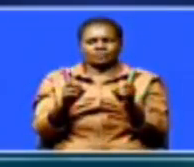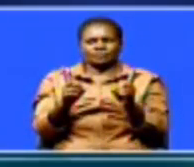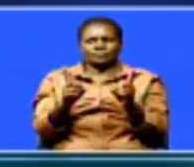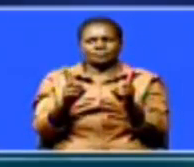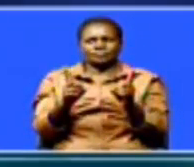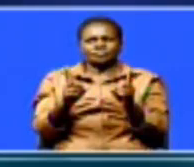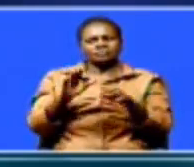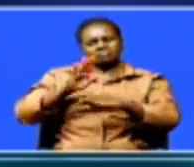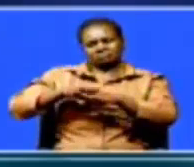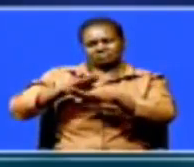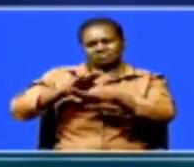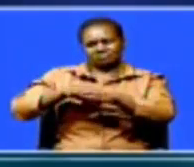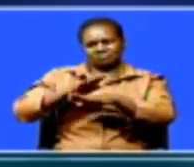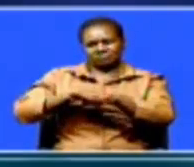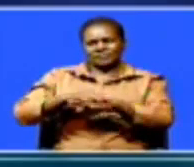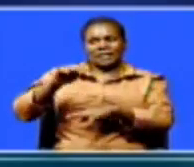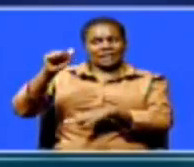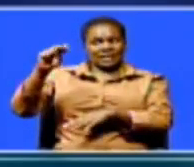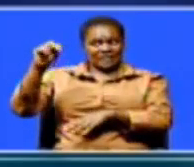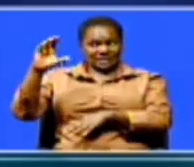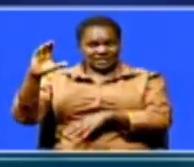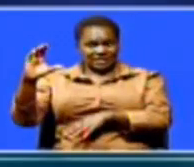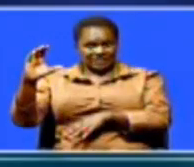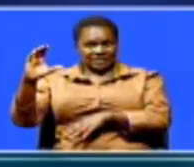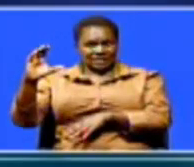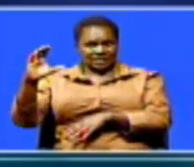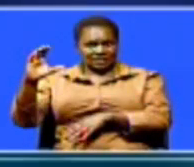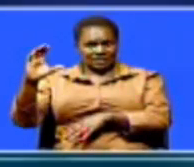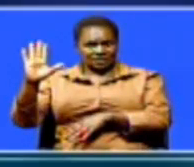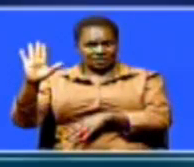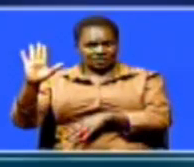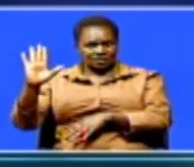fair enough. Fair enough. Is the ANC party planning?